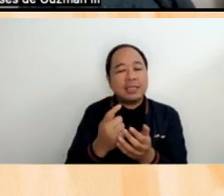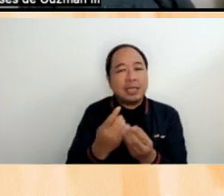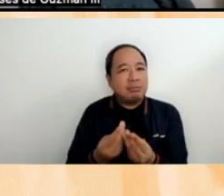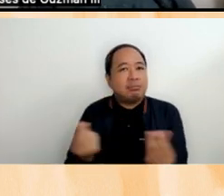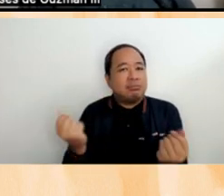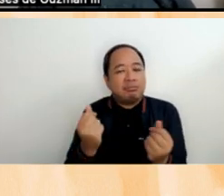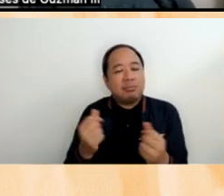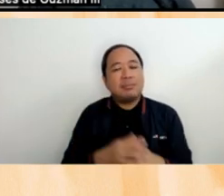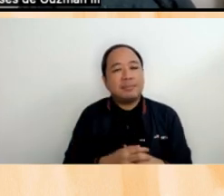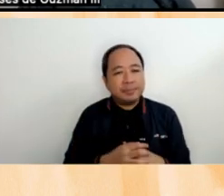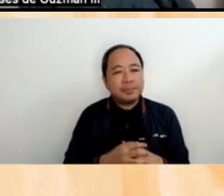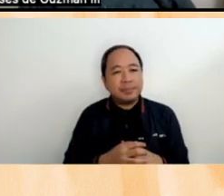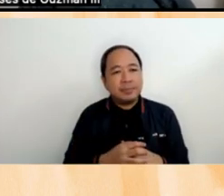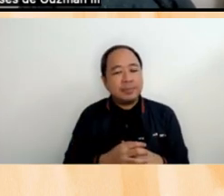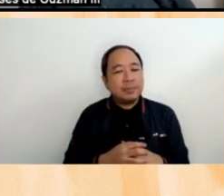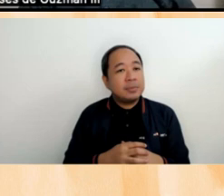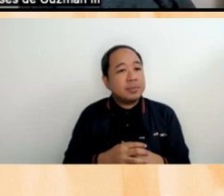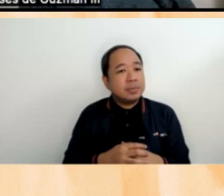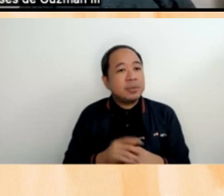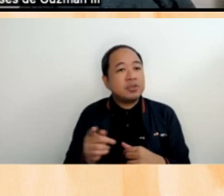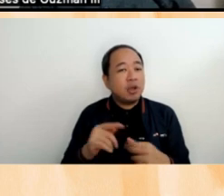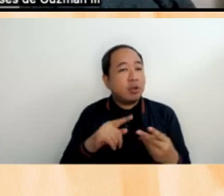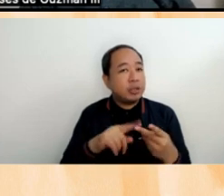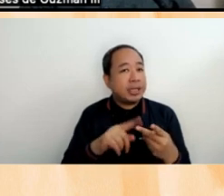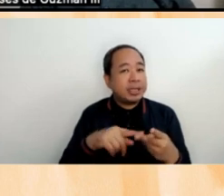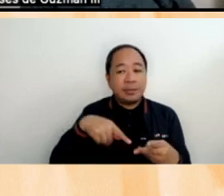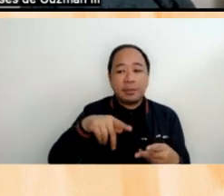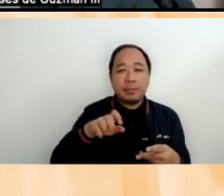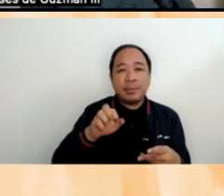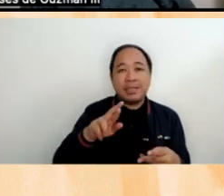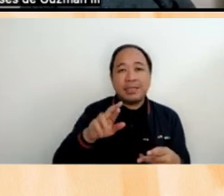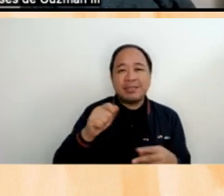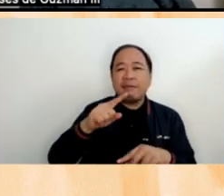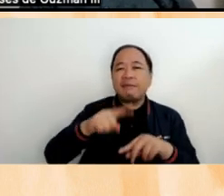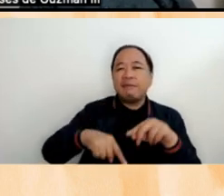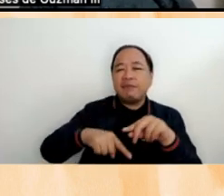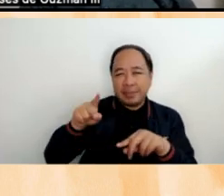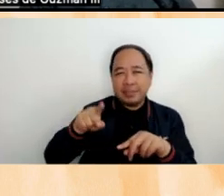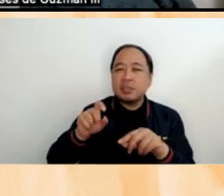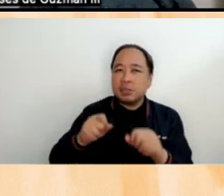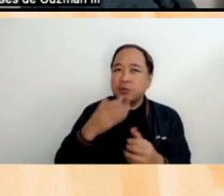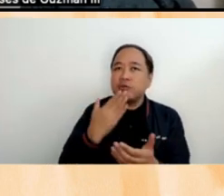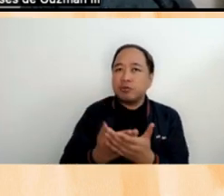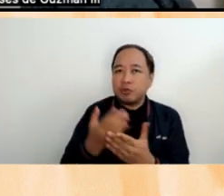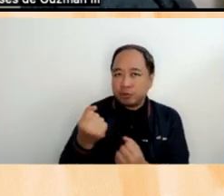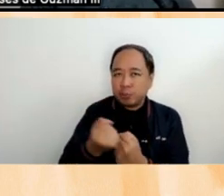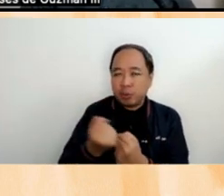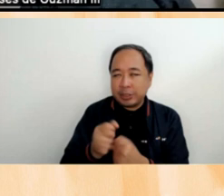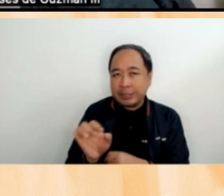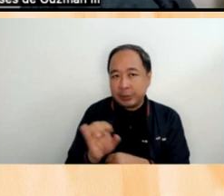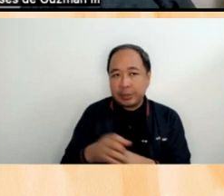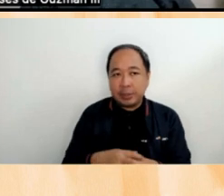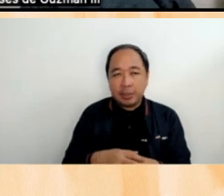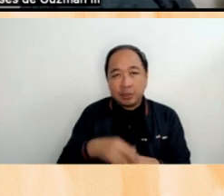adolescence, teens rely more on their peers rather than their parents. Emotional and